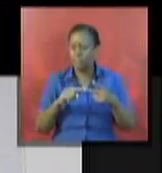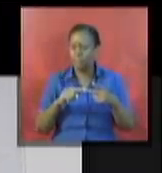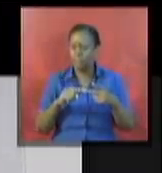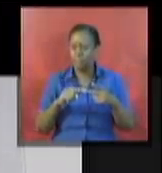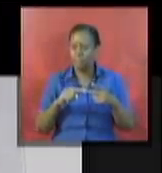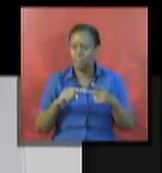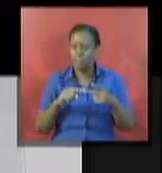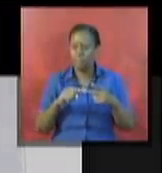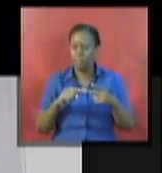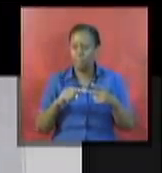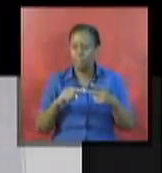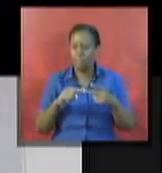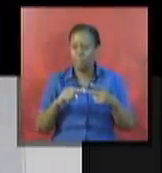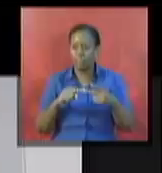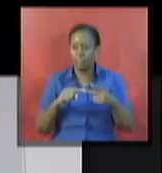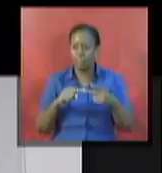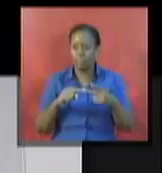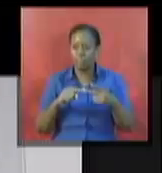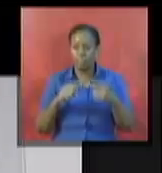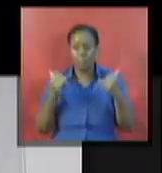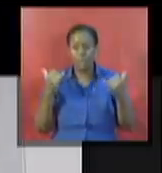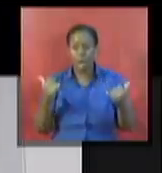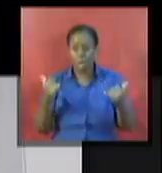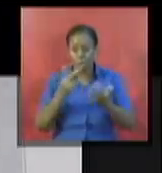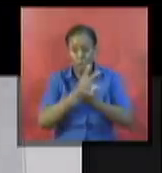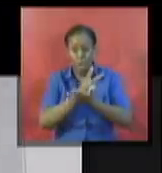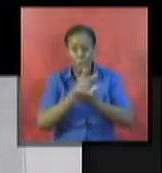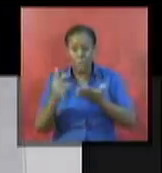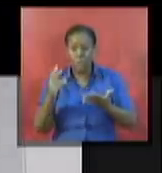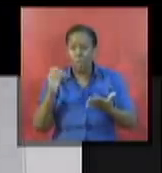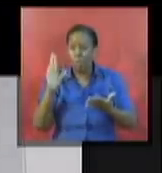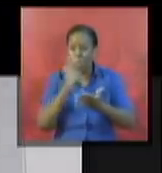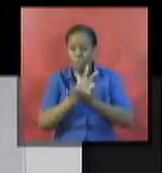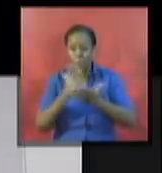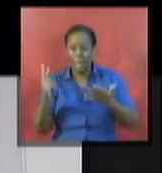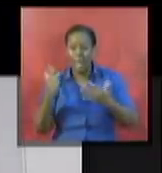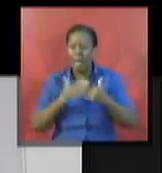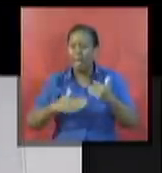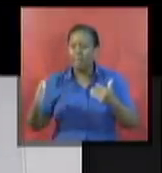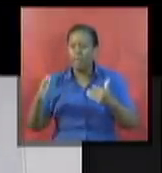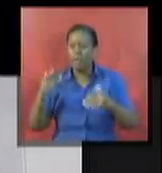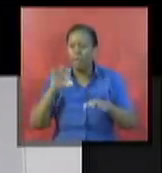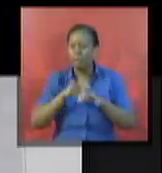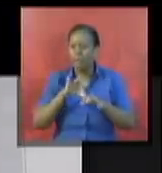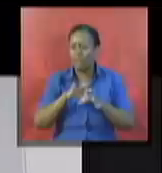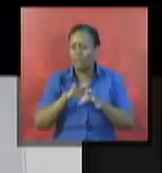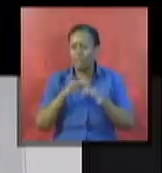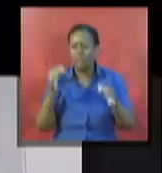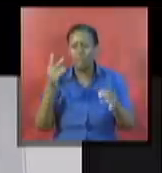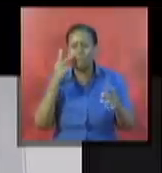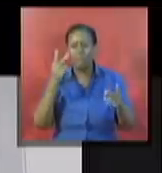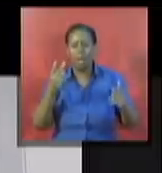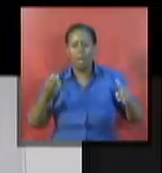It's now about 2 or 3 weeks after the election. And in that time, we've seen over 700 cases of COVID-19. And I know in that